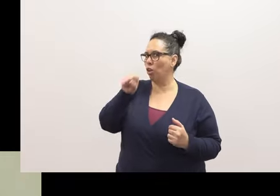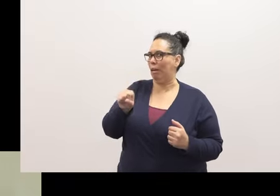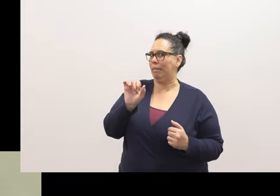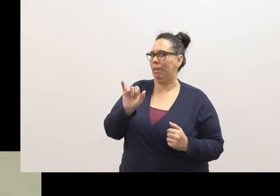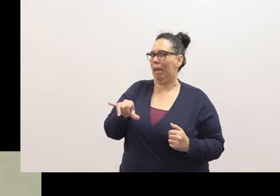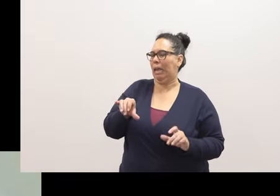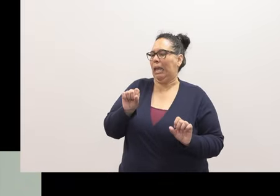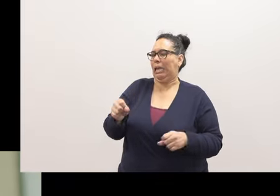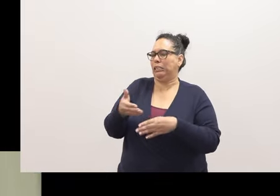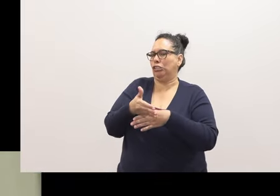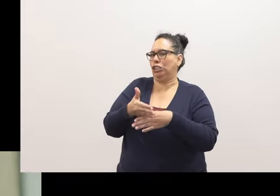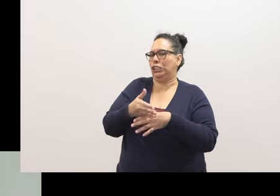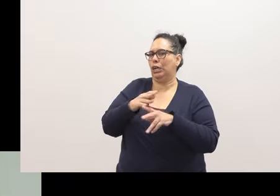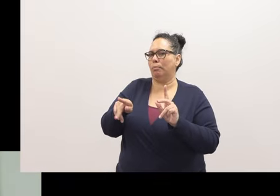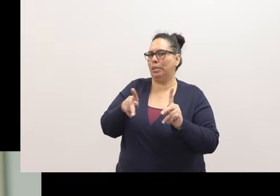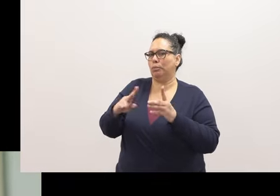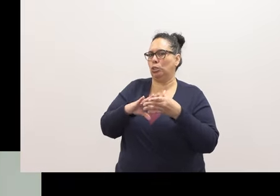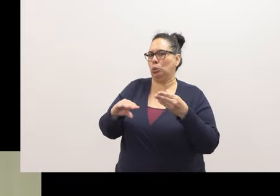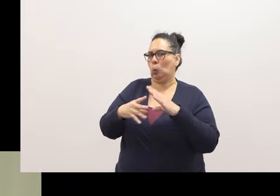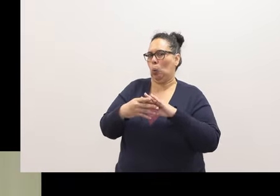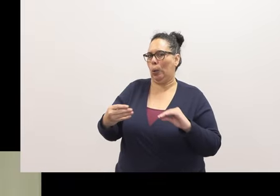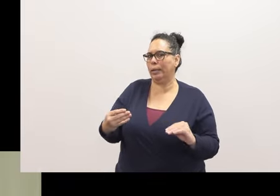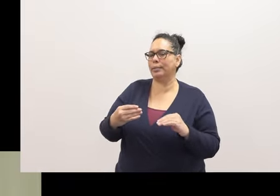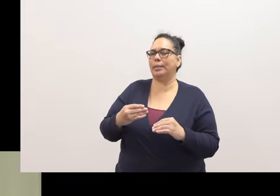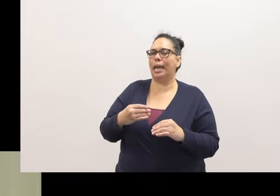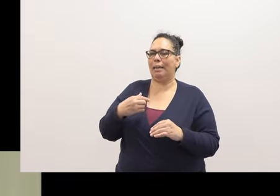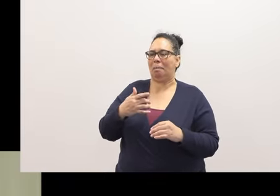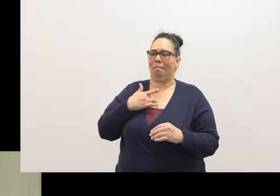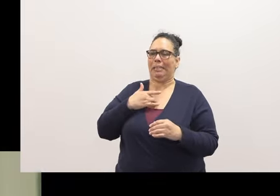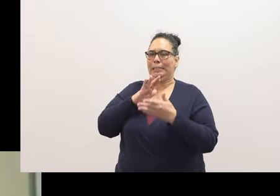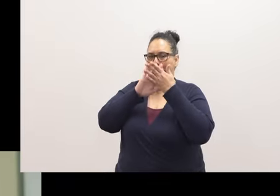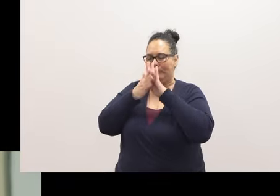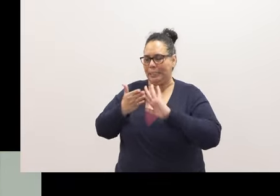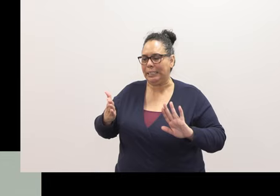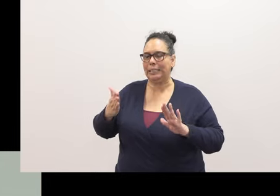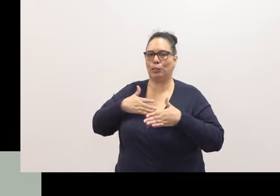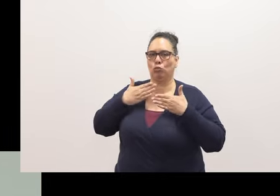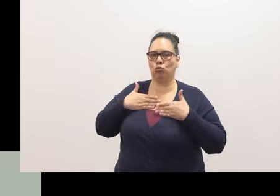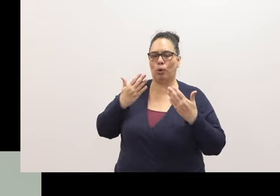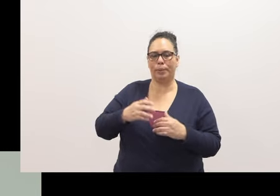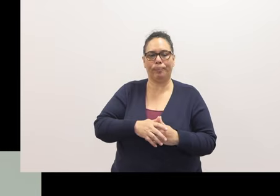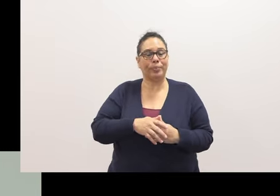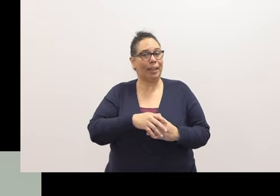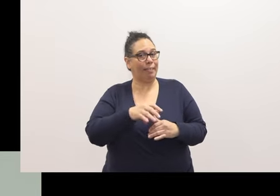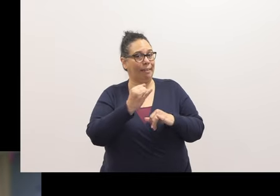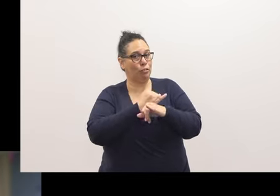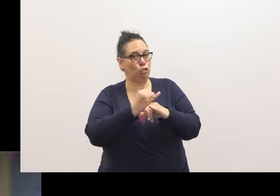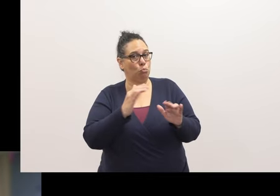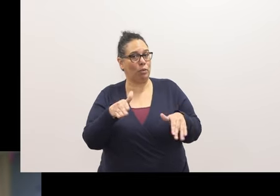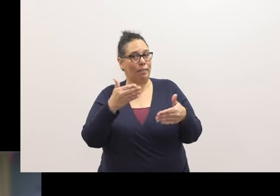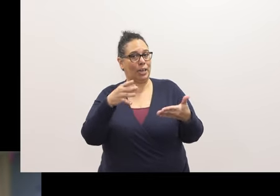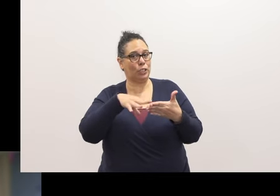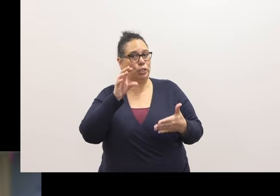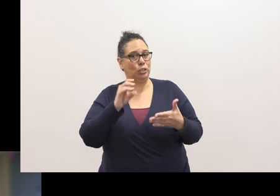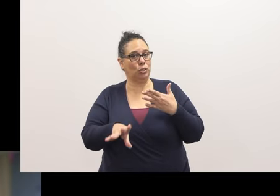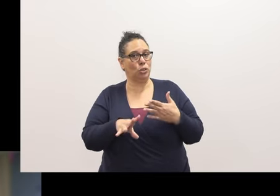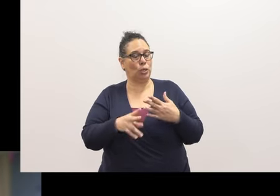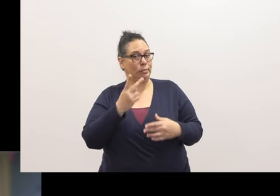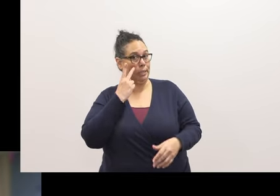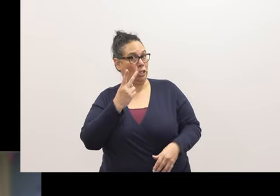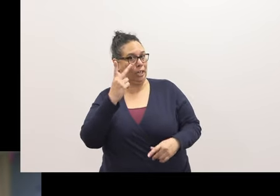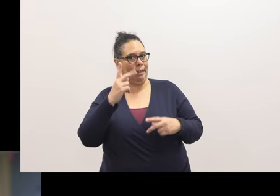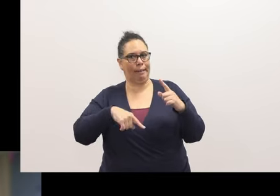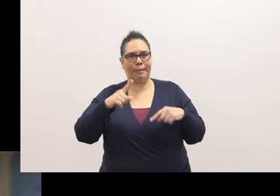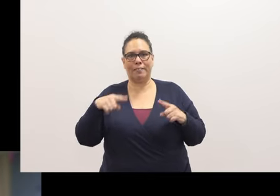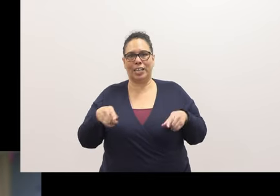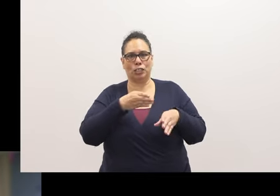to share people's stories out there, and that brings me a lot of peace and joy. These internships provide students a glimpse into the various